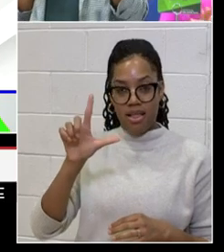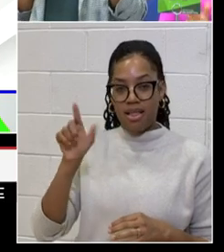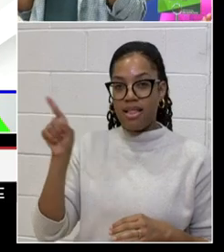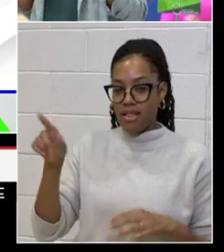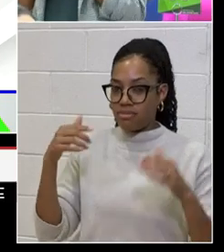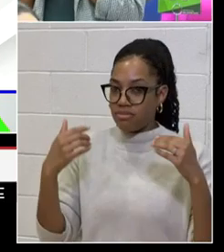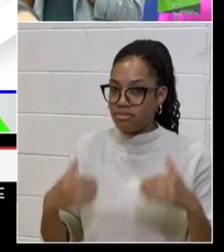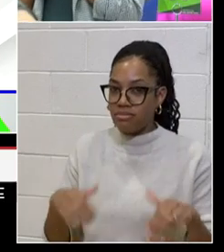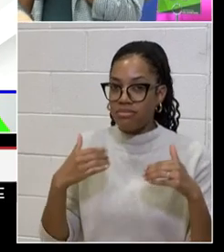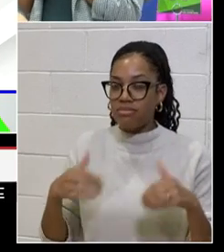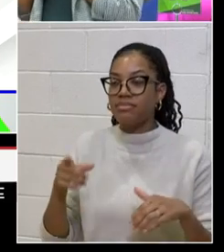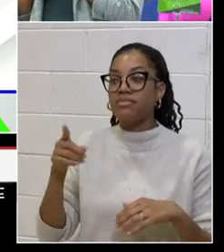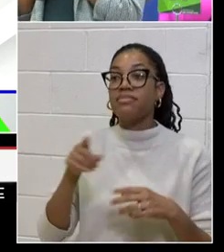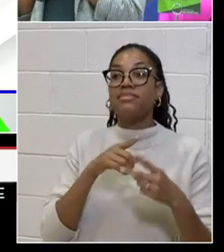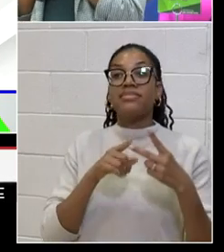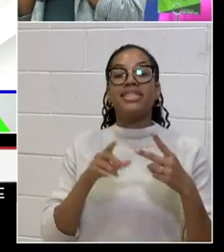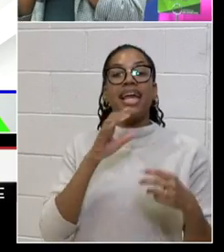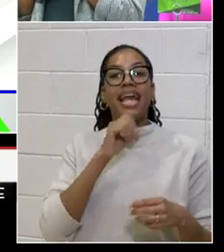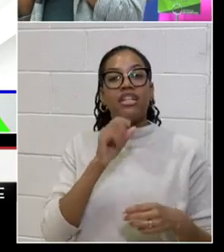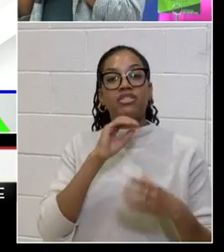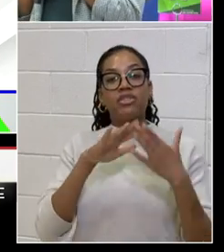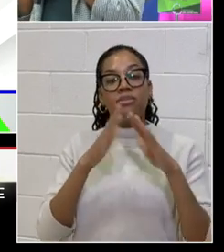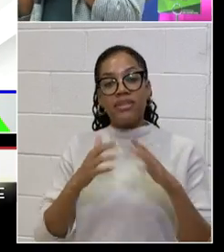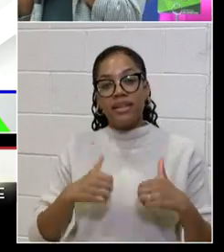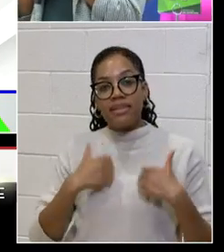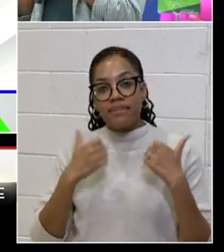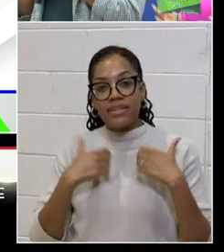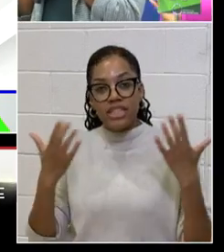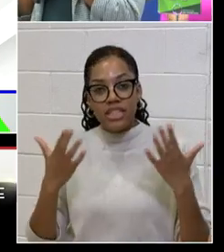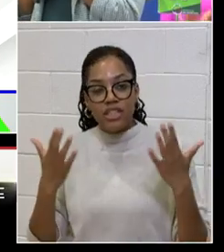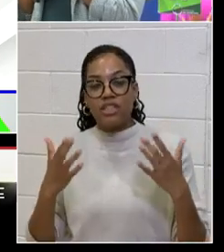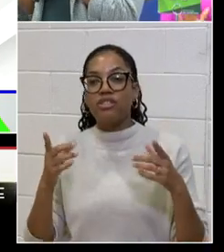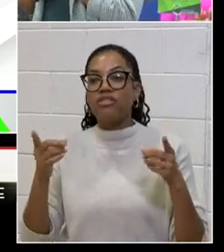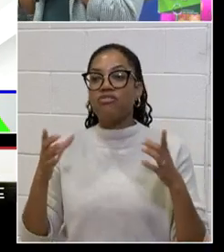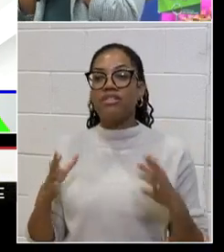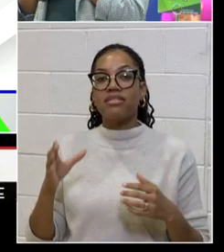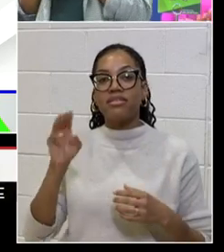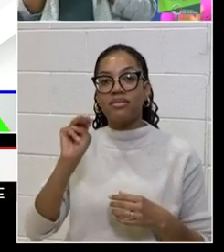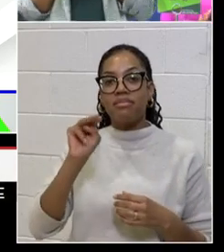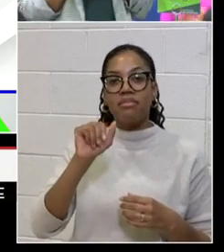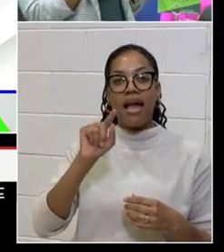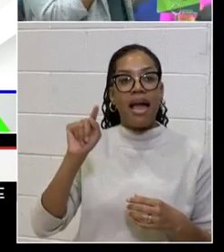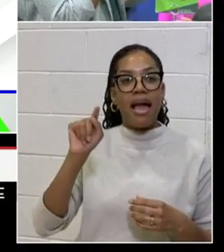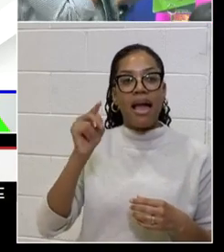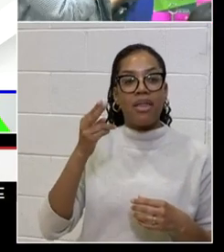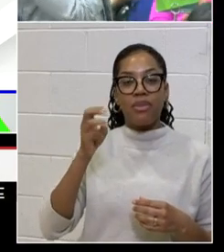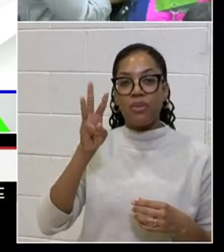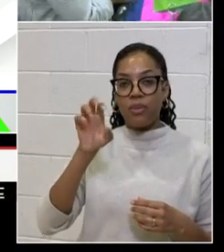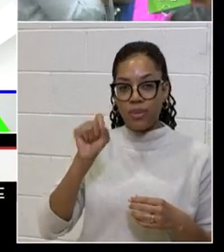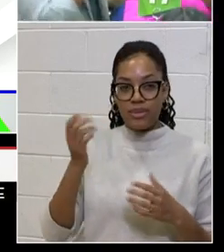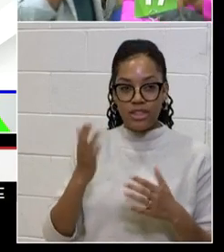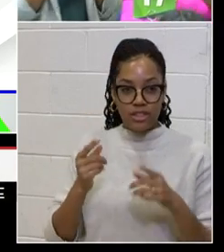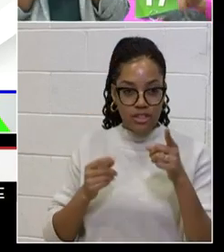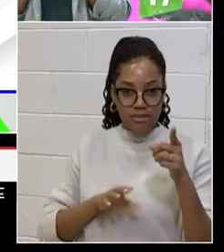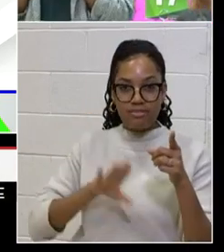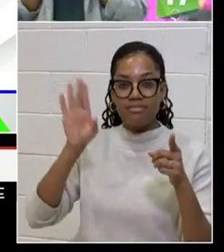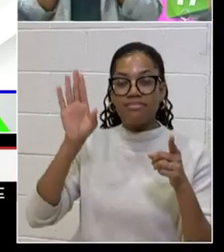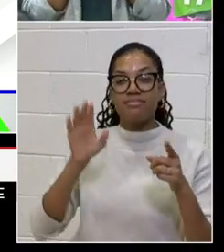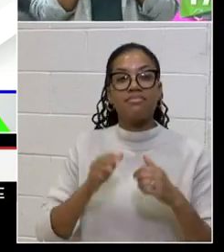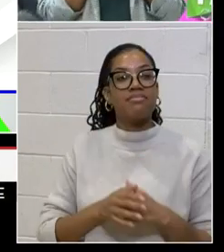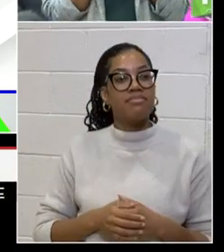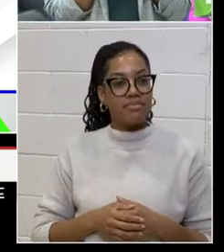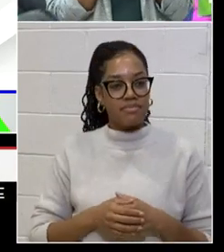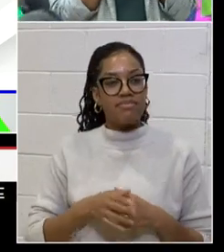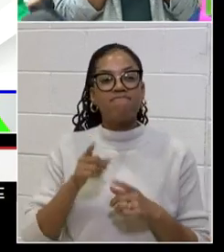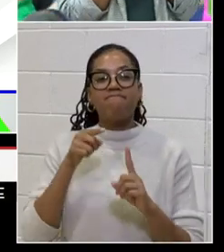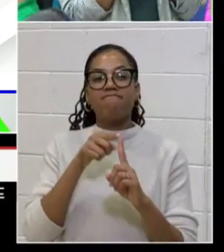Aging and Community Living is here. Director Matthews for Child and Family Services is also in the room behind